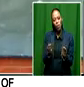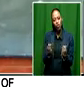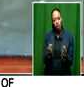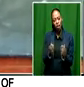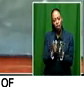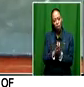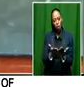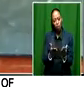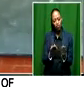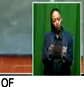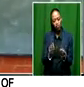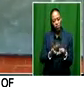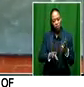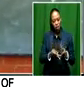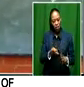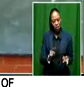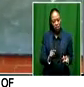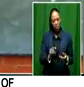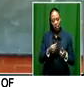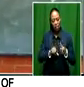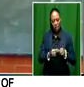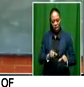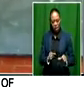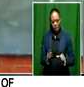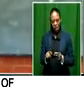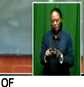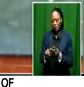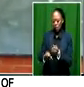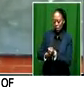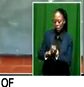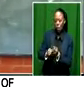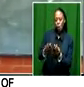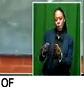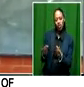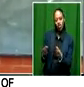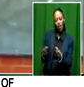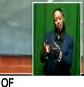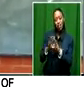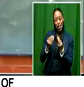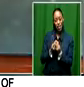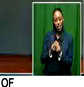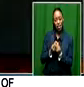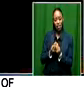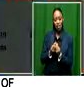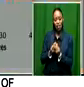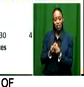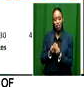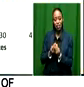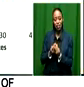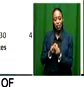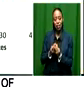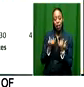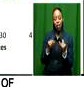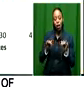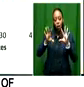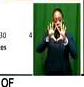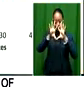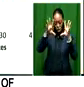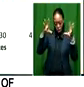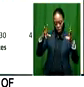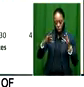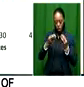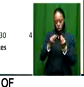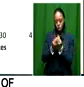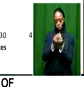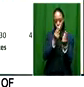materials, learning and teaching materials, learning support materials, and so on. And I think all of those approaches are